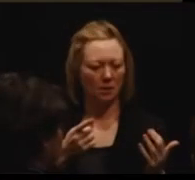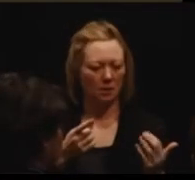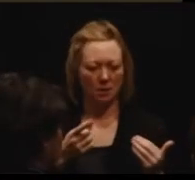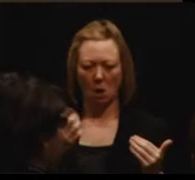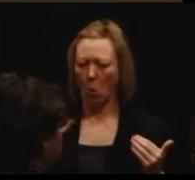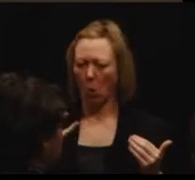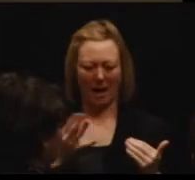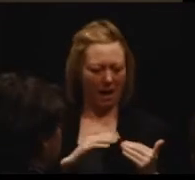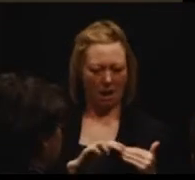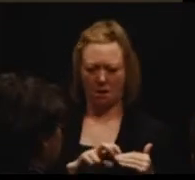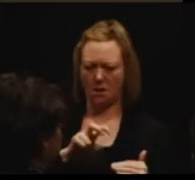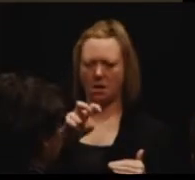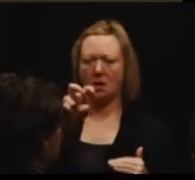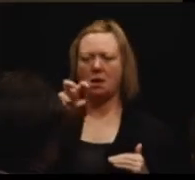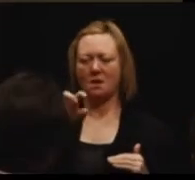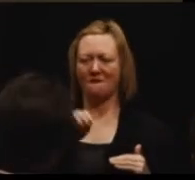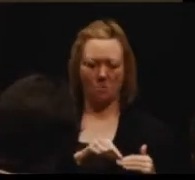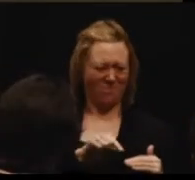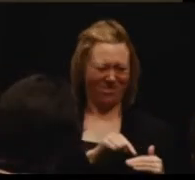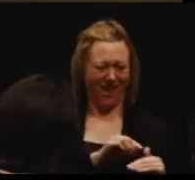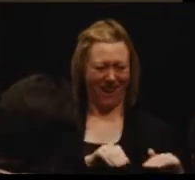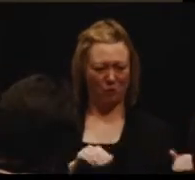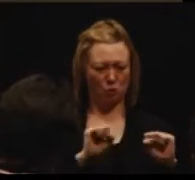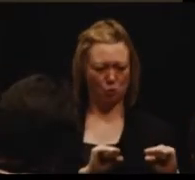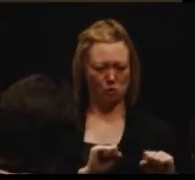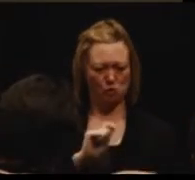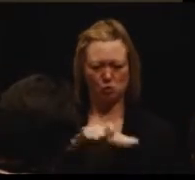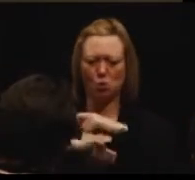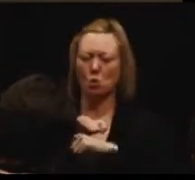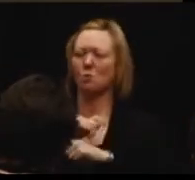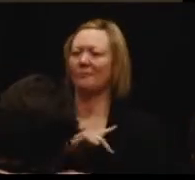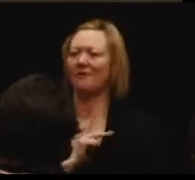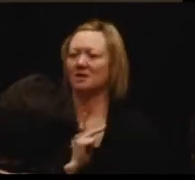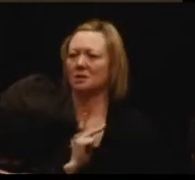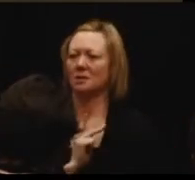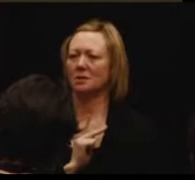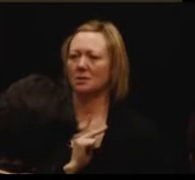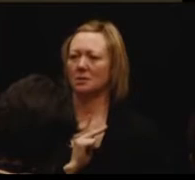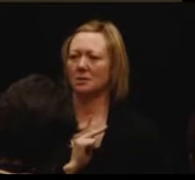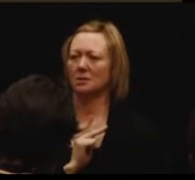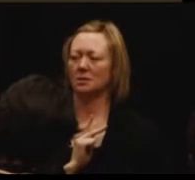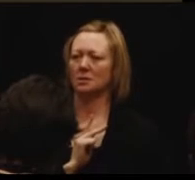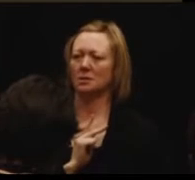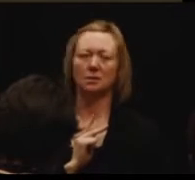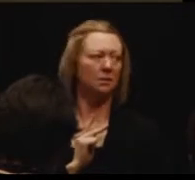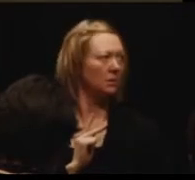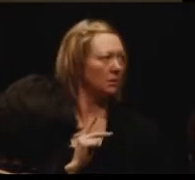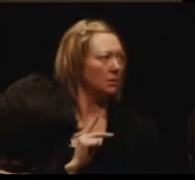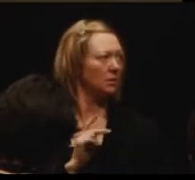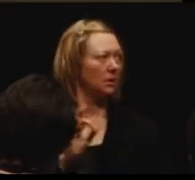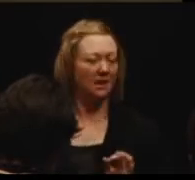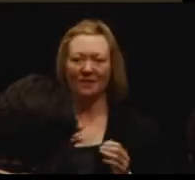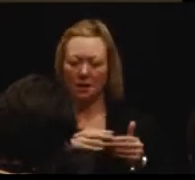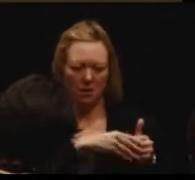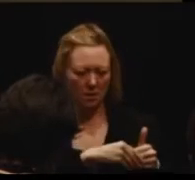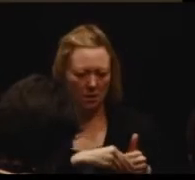that level as a student to being a professional in something. And there's no hand-holding on the way to